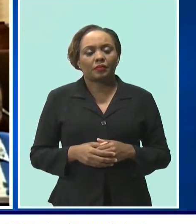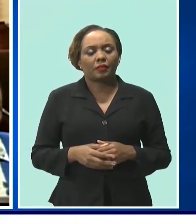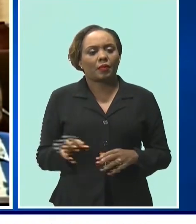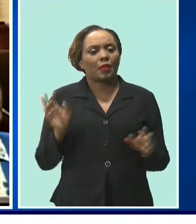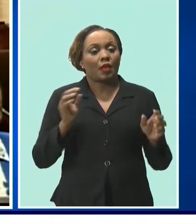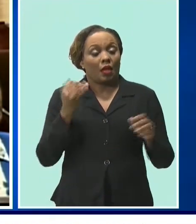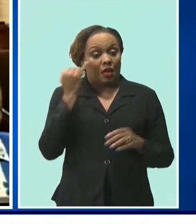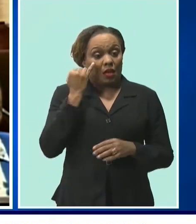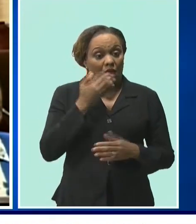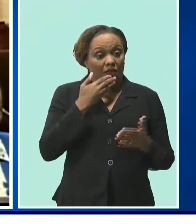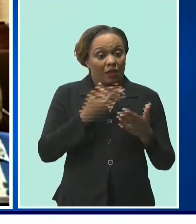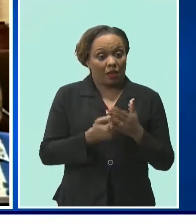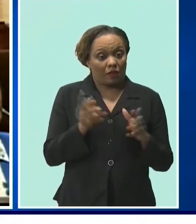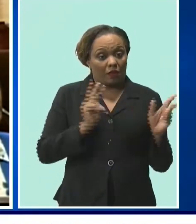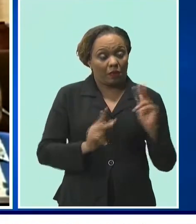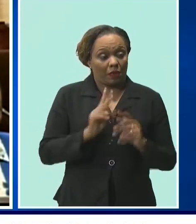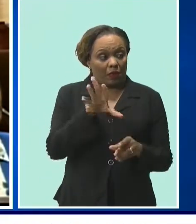sector.